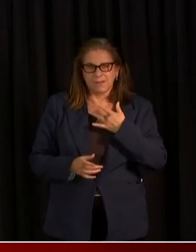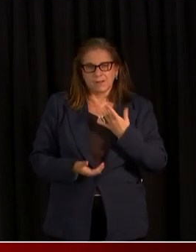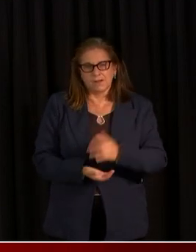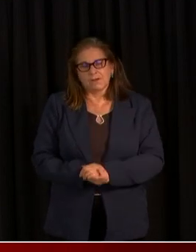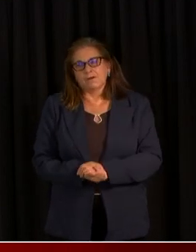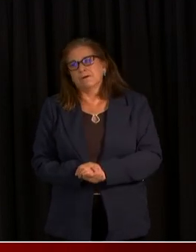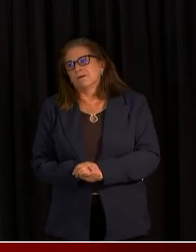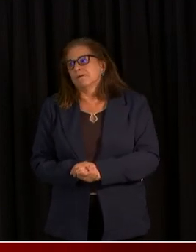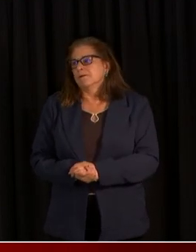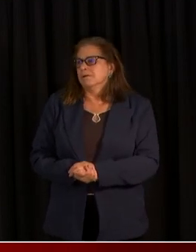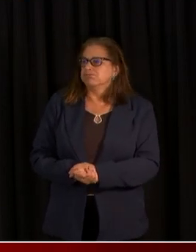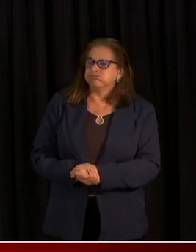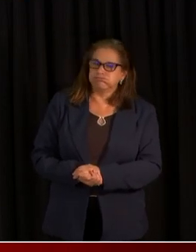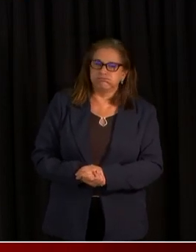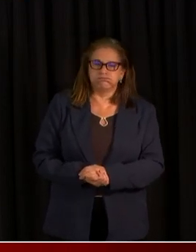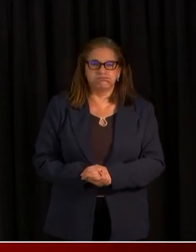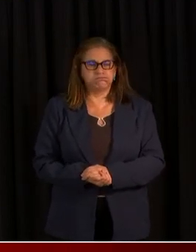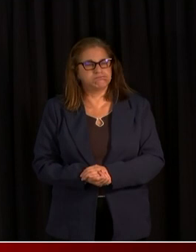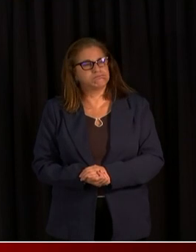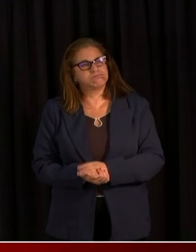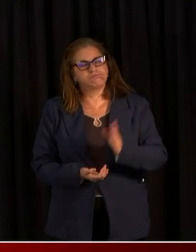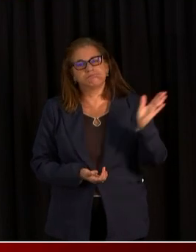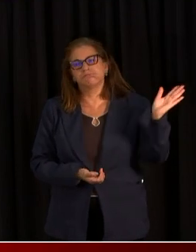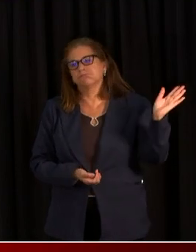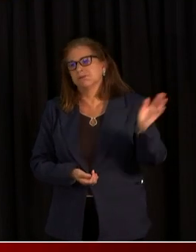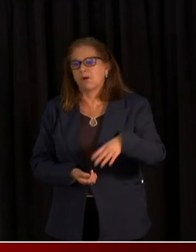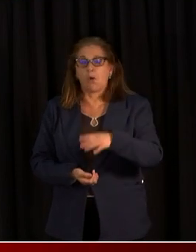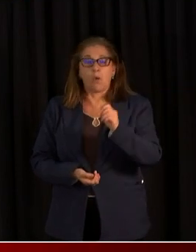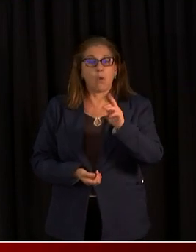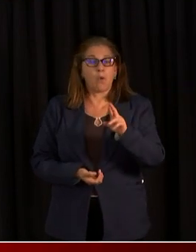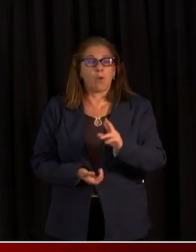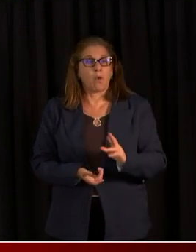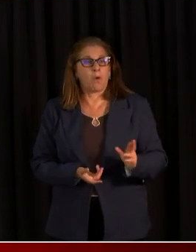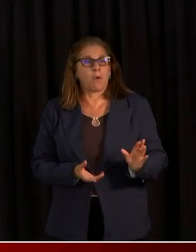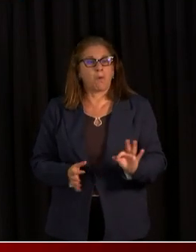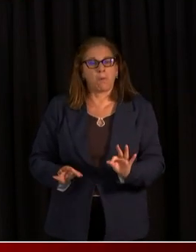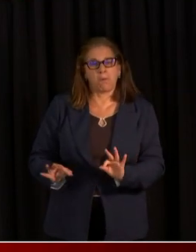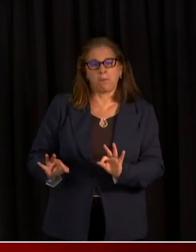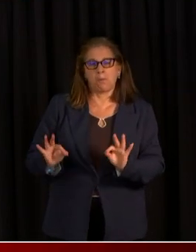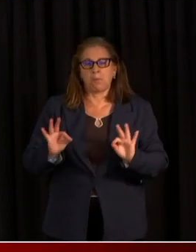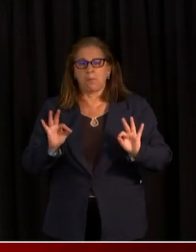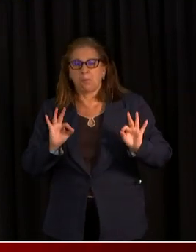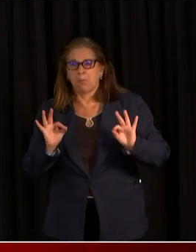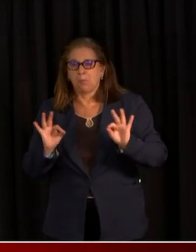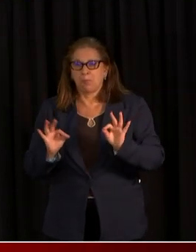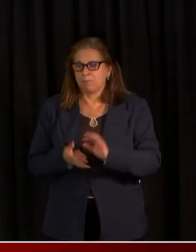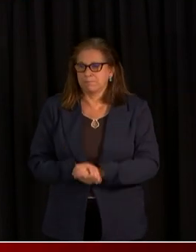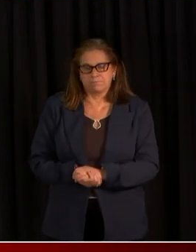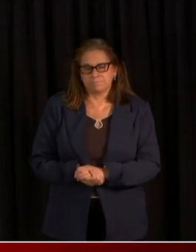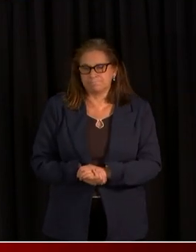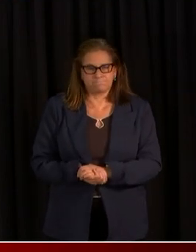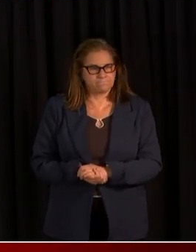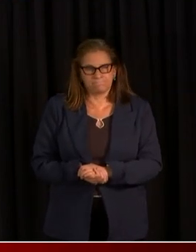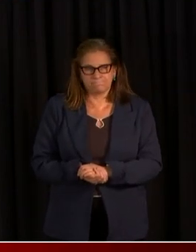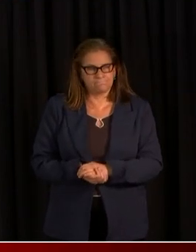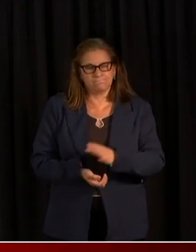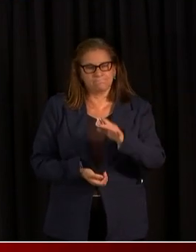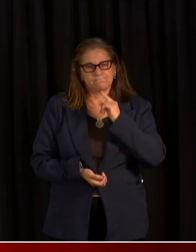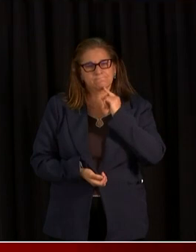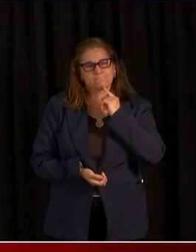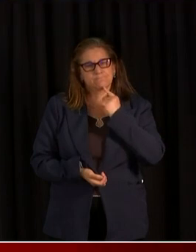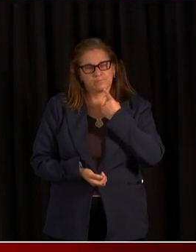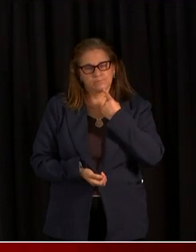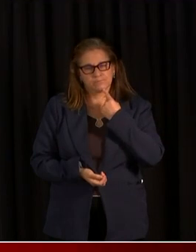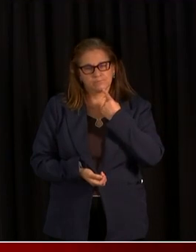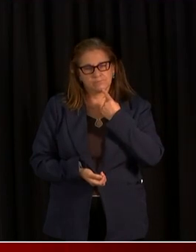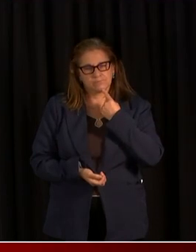guards. But we all want to get on the other side of this virus, so it is important that we remain vigilant. So